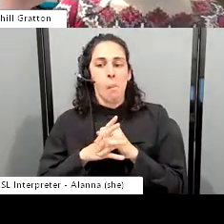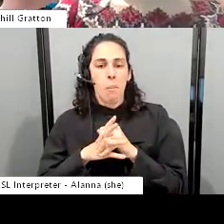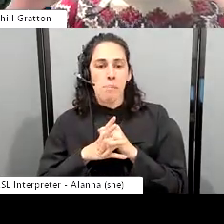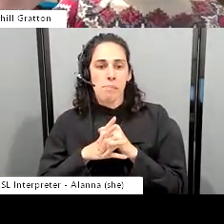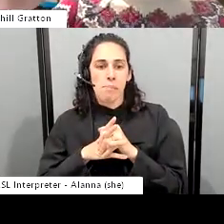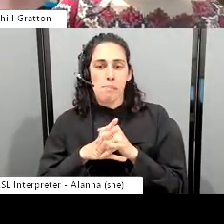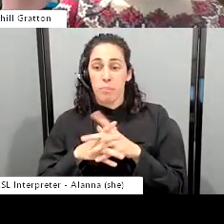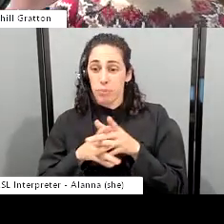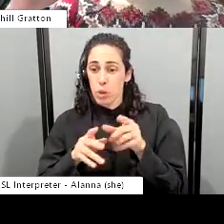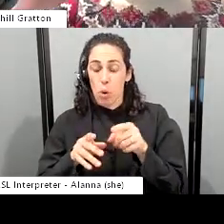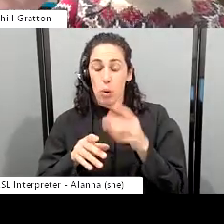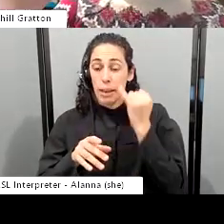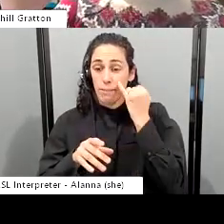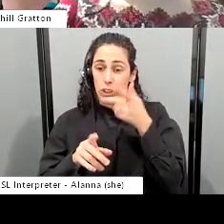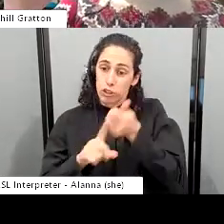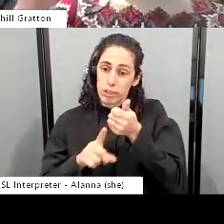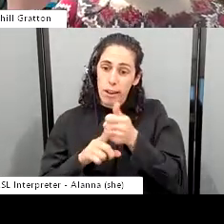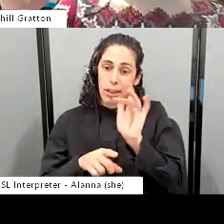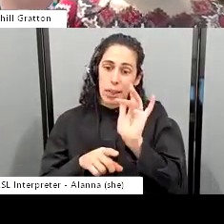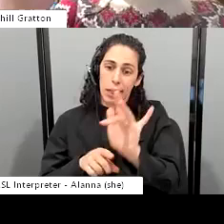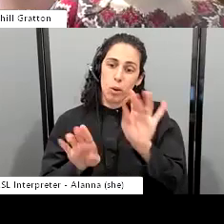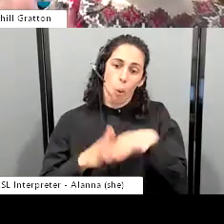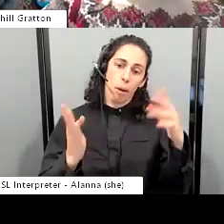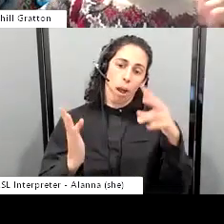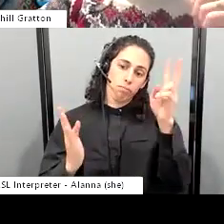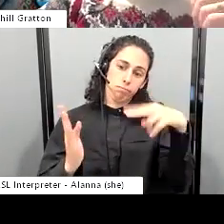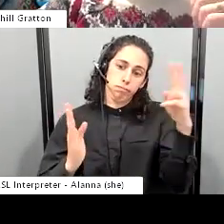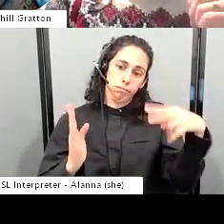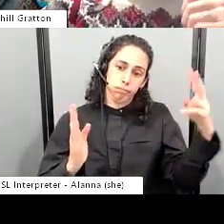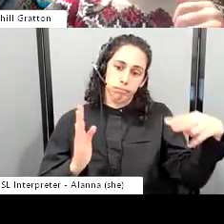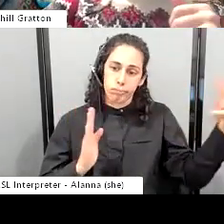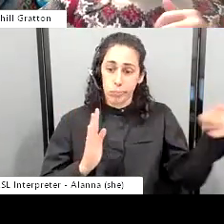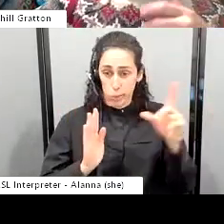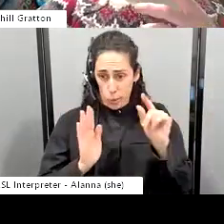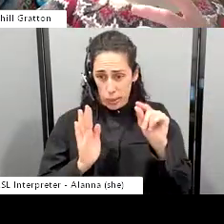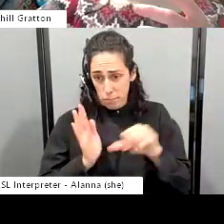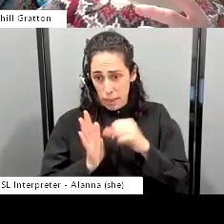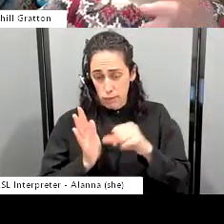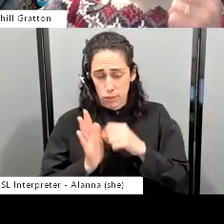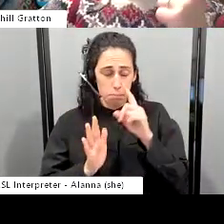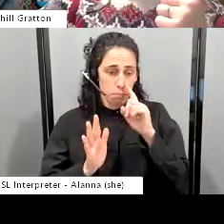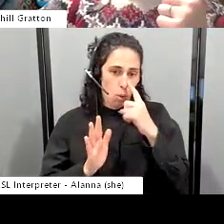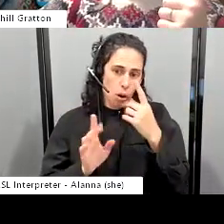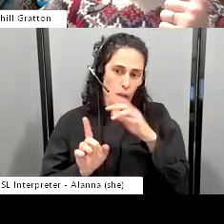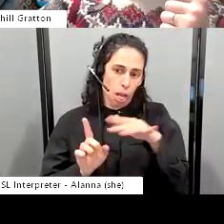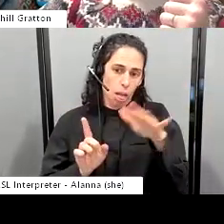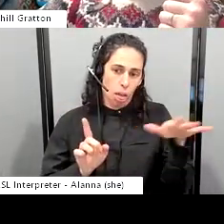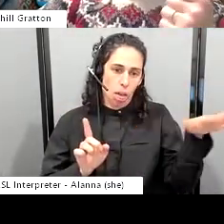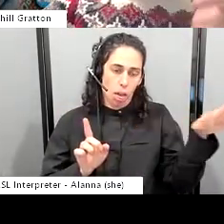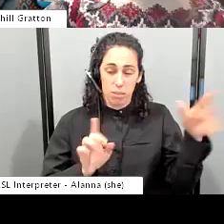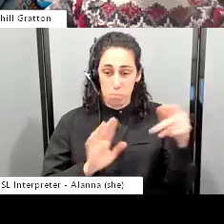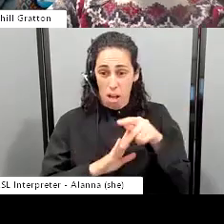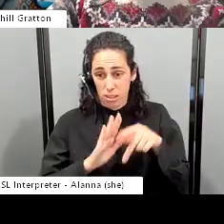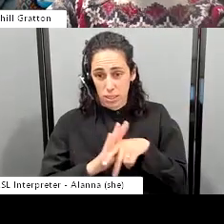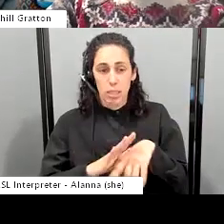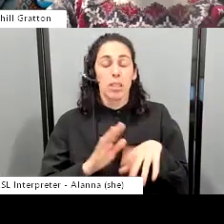20 pages of boring federal public service policy, right? So it's just putting it in there.